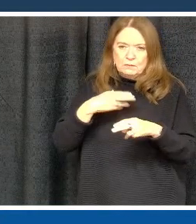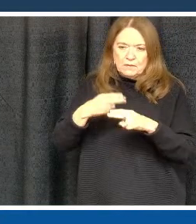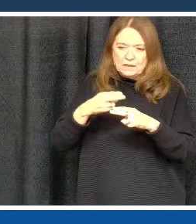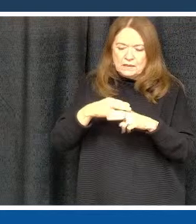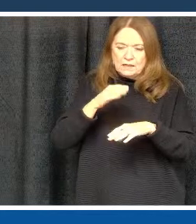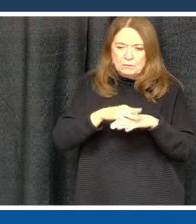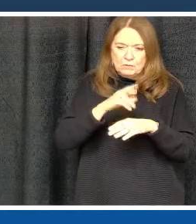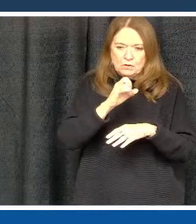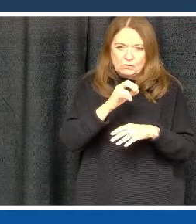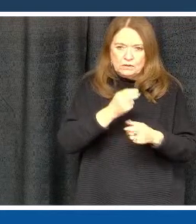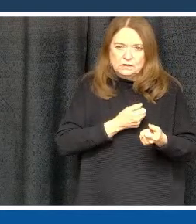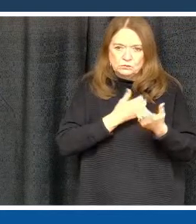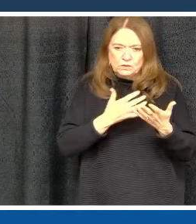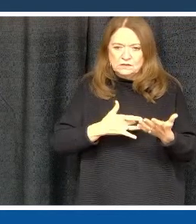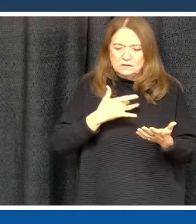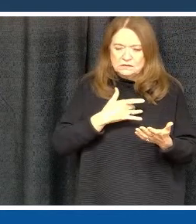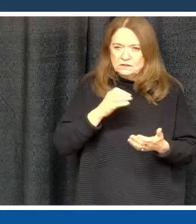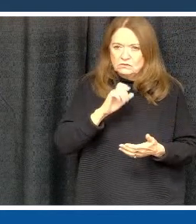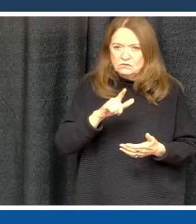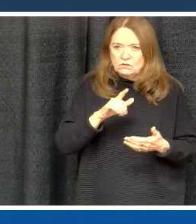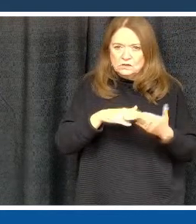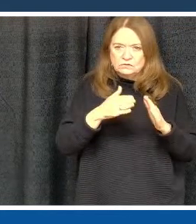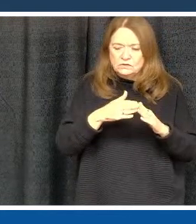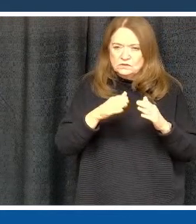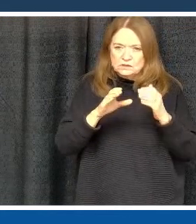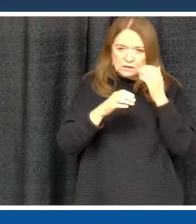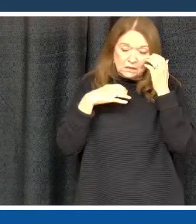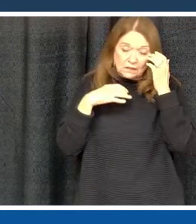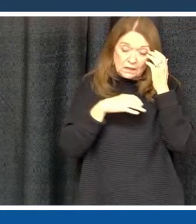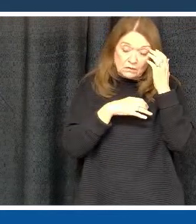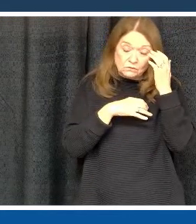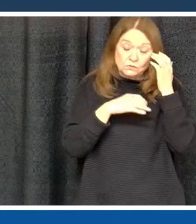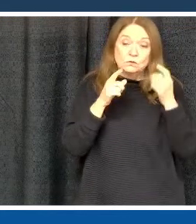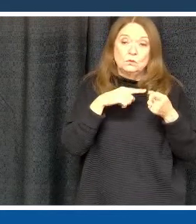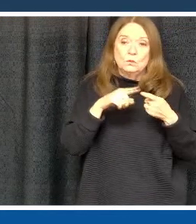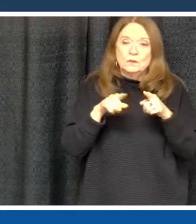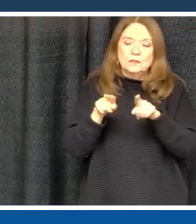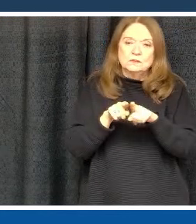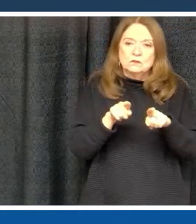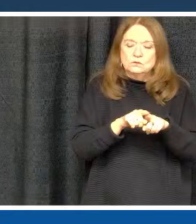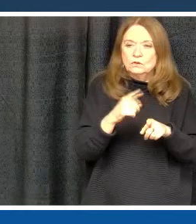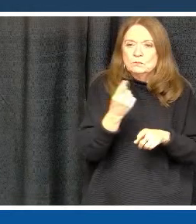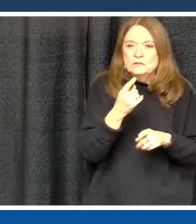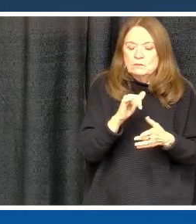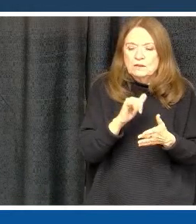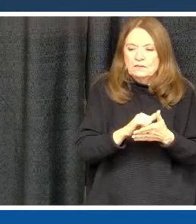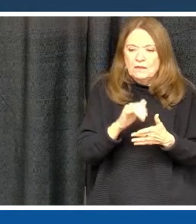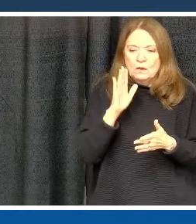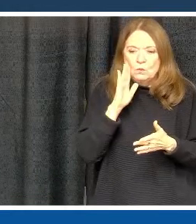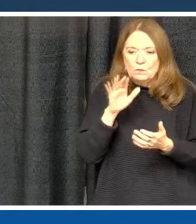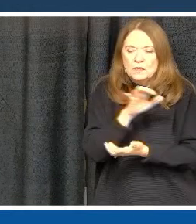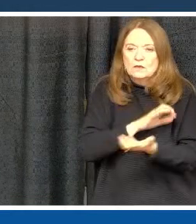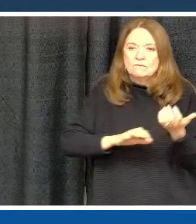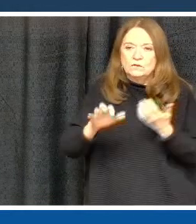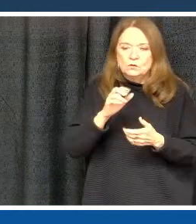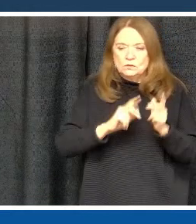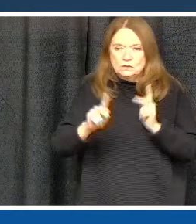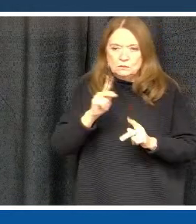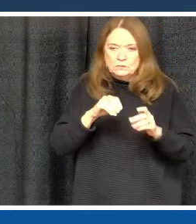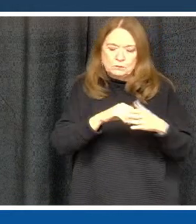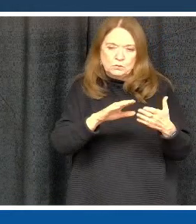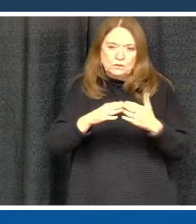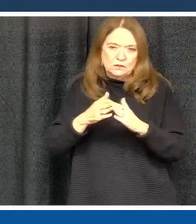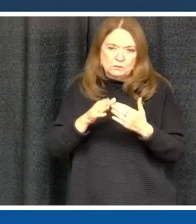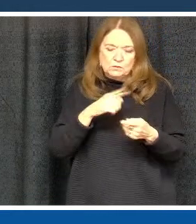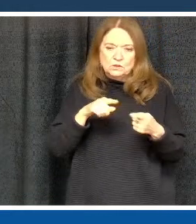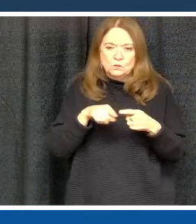resolution expressing the sense of the Clarksville City Council when it's also going to be something that's going to be confusing to people in the community